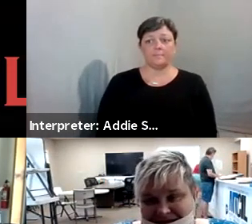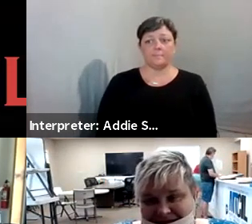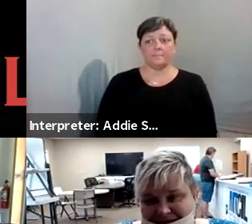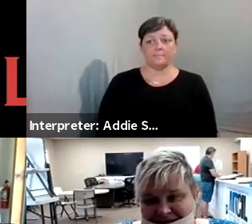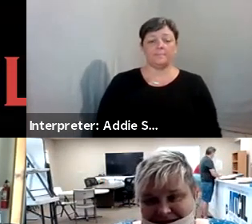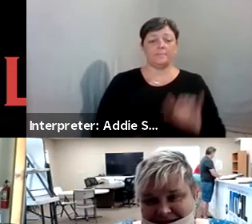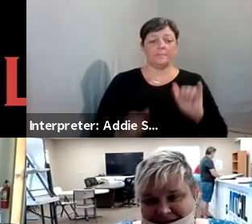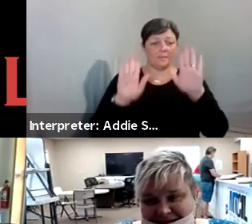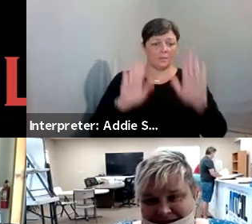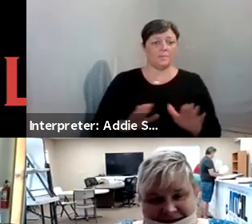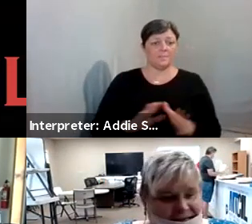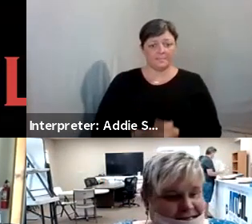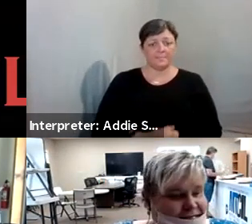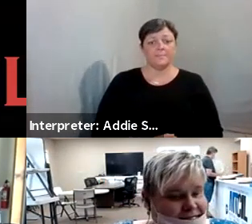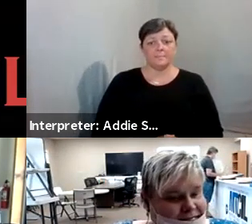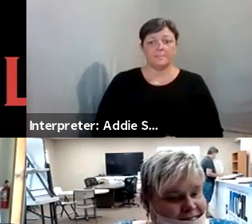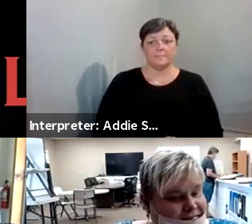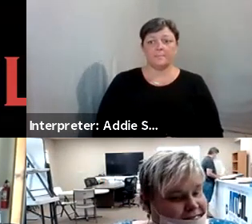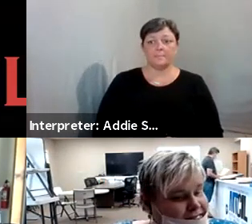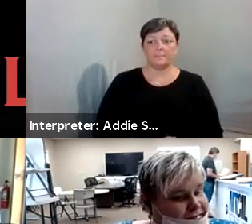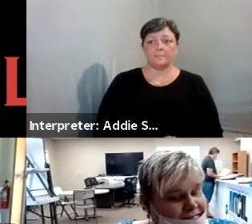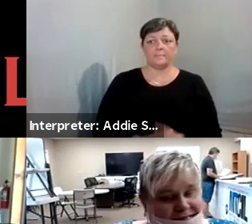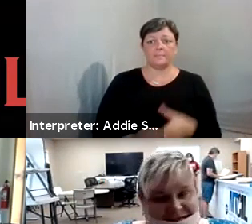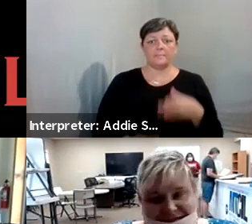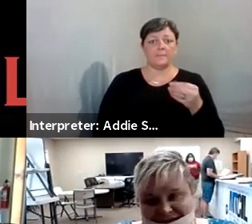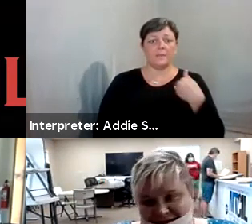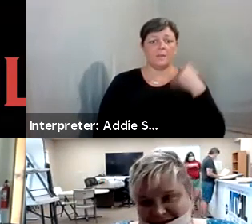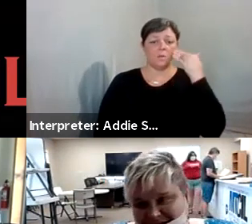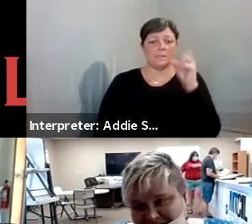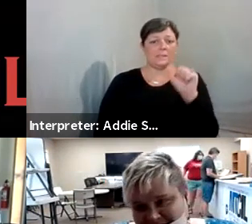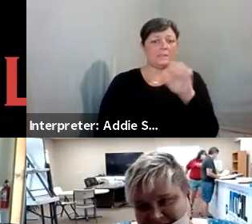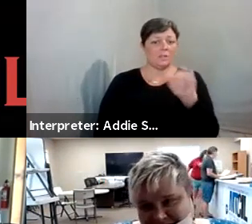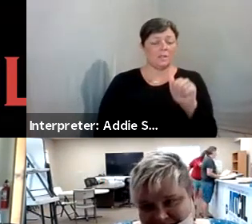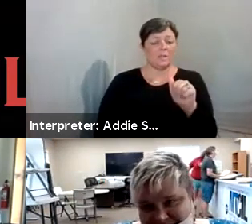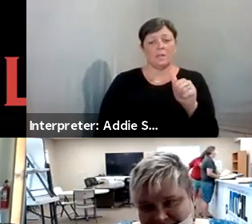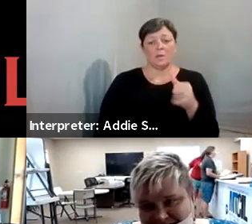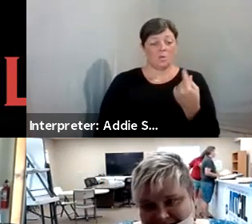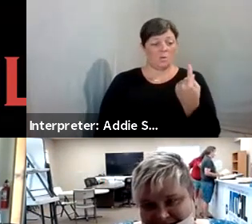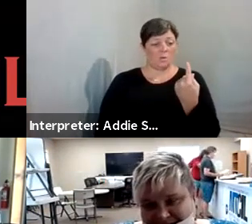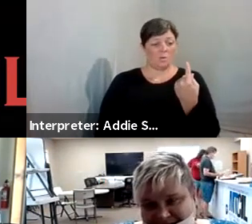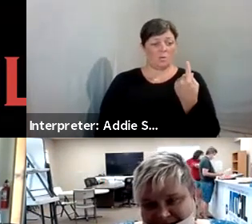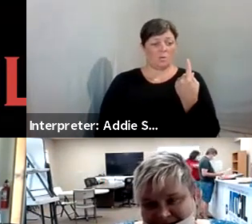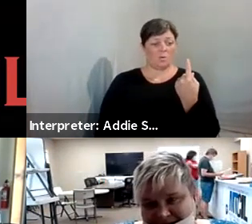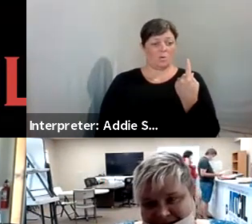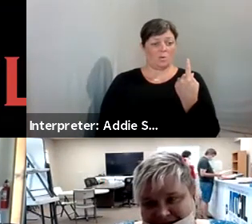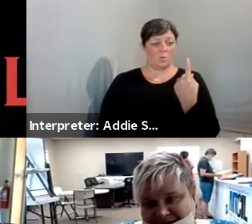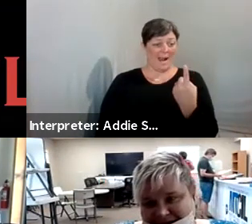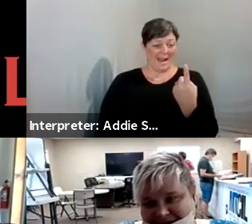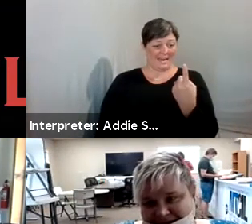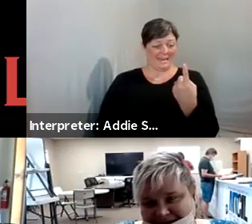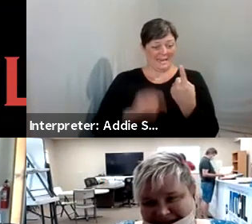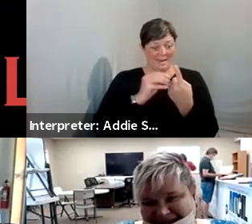That's awesome. And no, Sarah, anything, if it's a 3-digit number, is a lot of